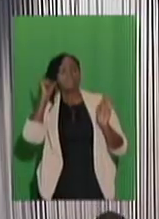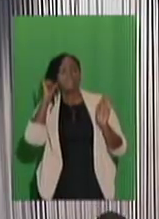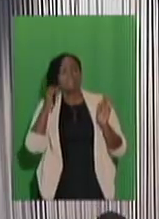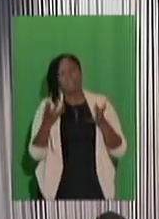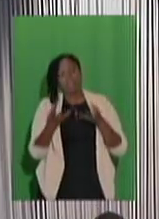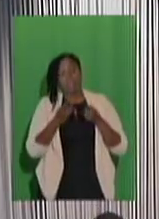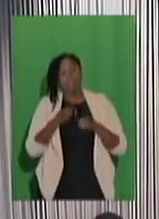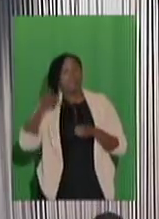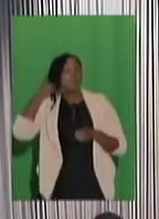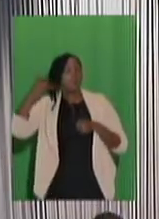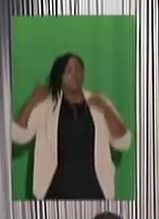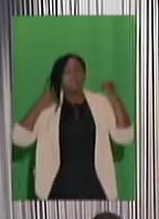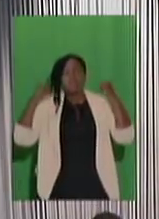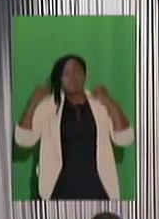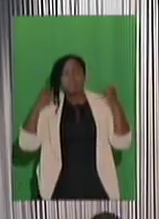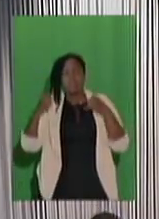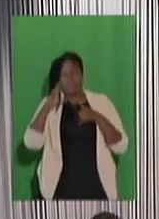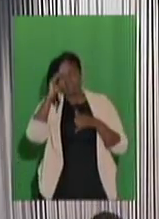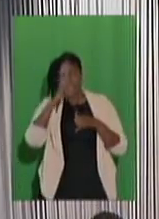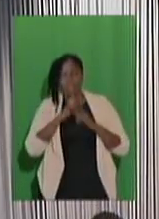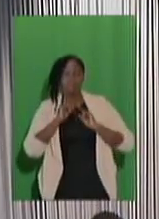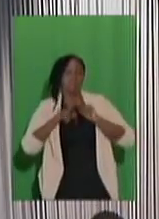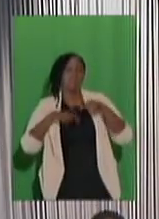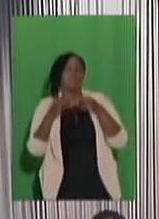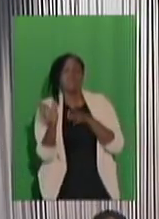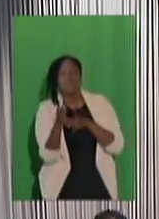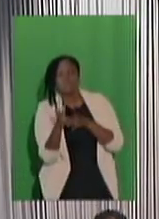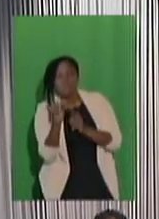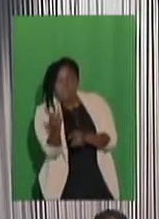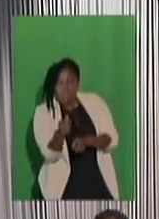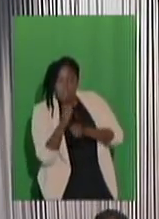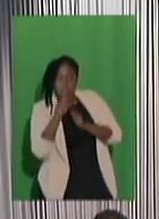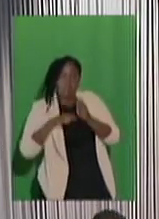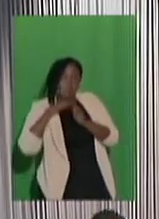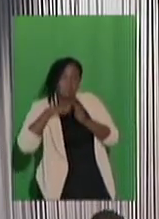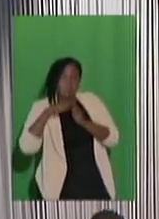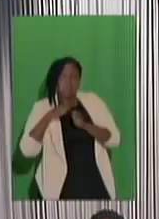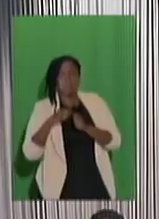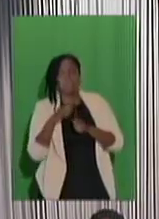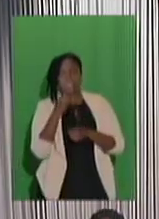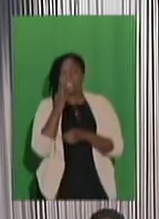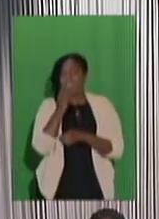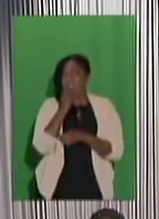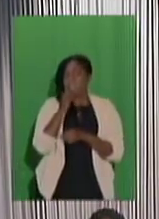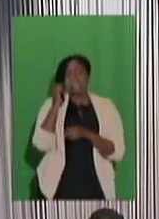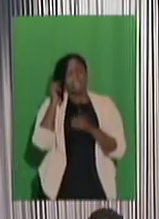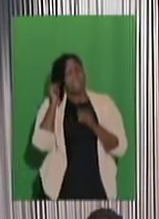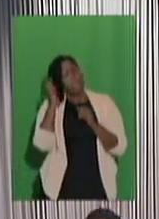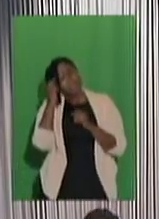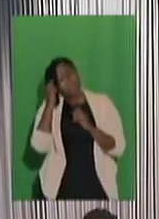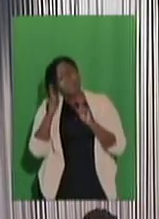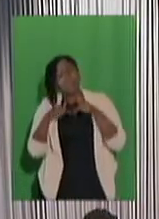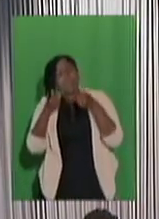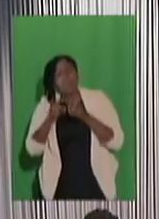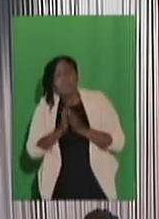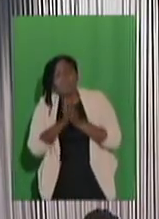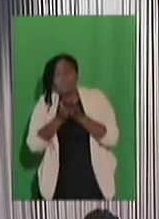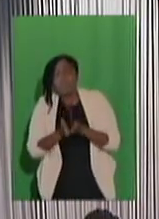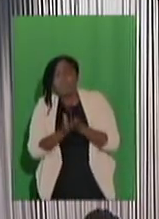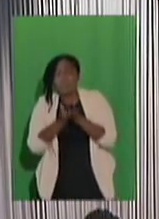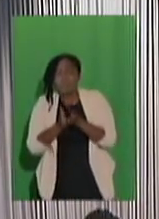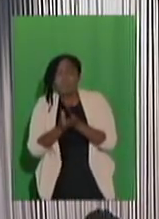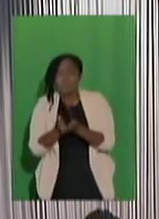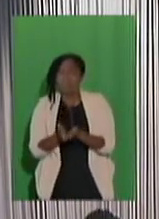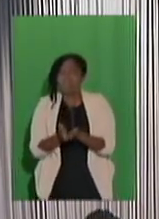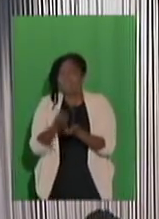calls from fishermen and so on who are a little bit apprehensive about going out to sea based on a regulation of not